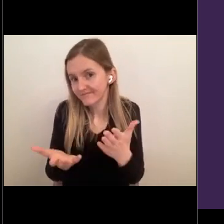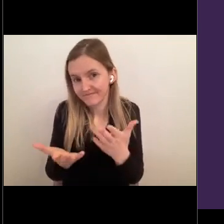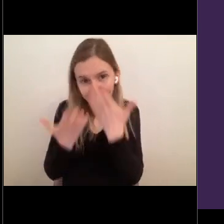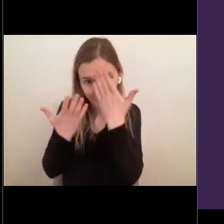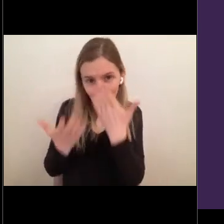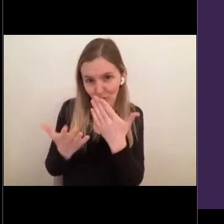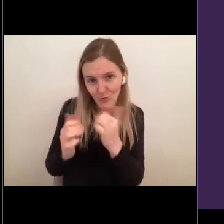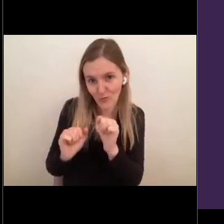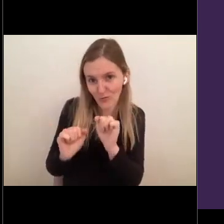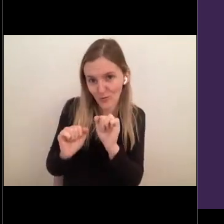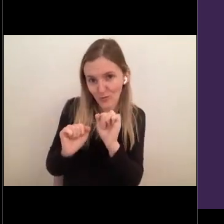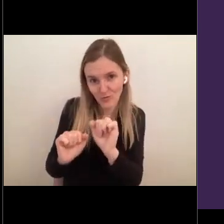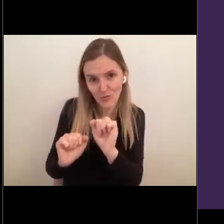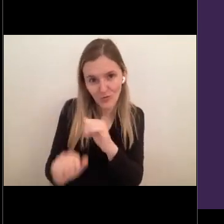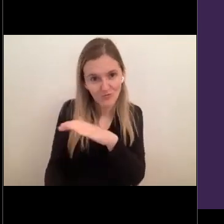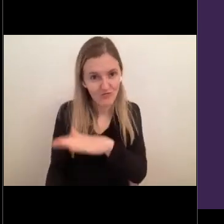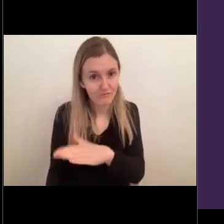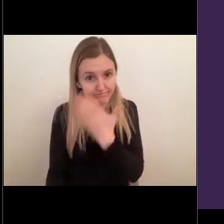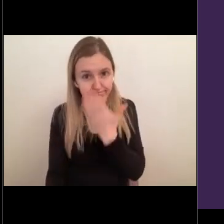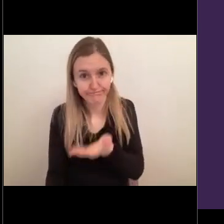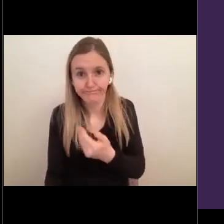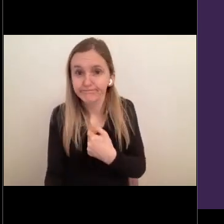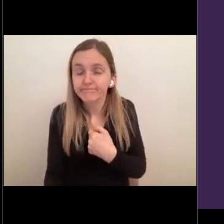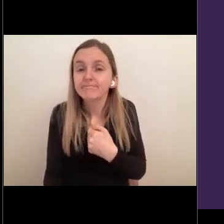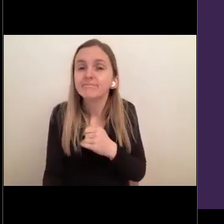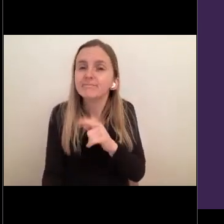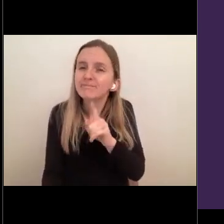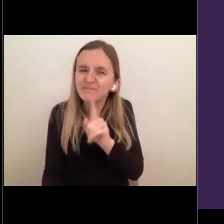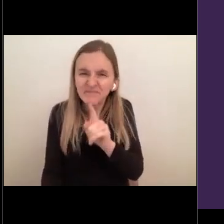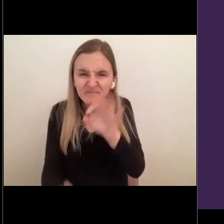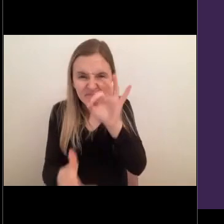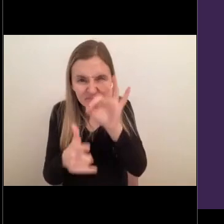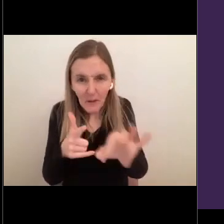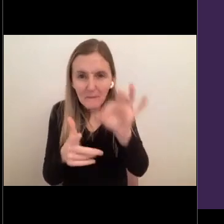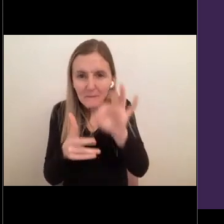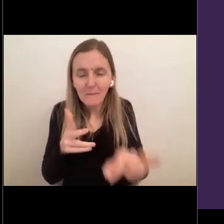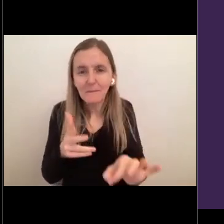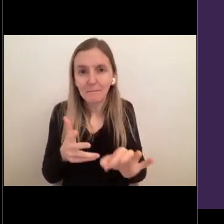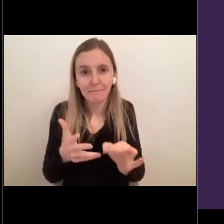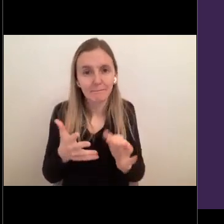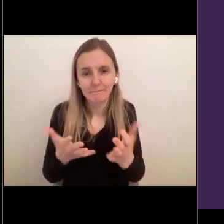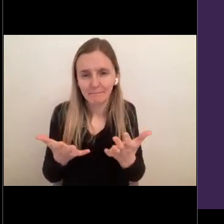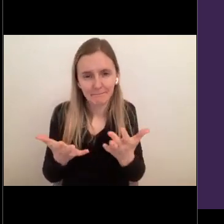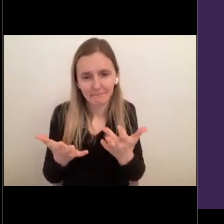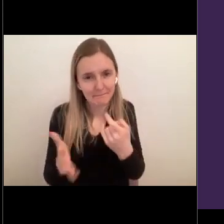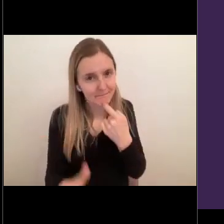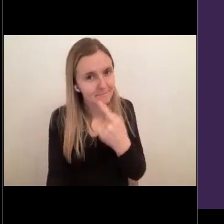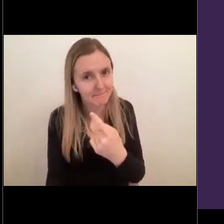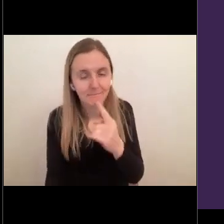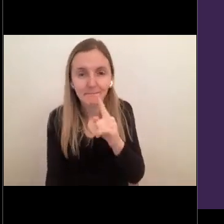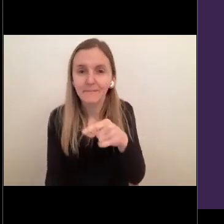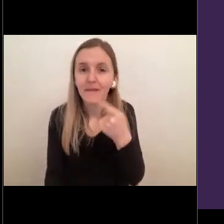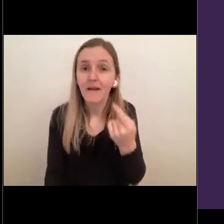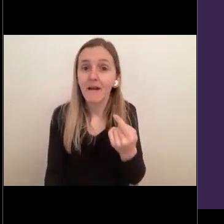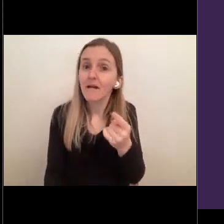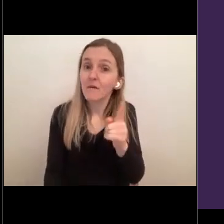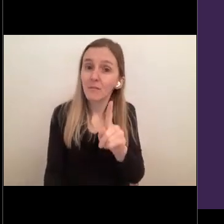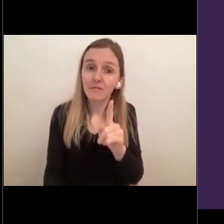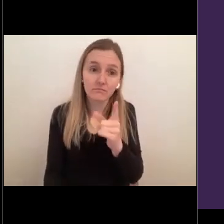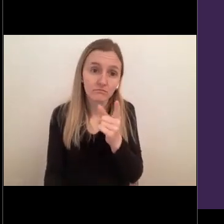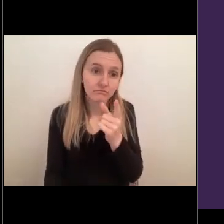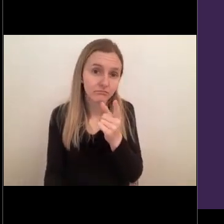your child, so I couldn't say exactly what strategies might be best for them. But if there